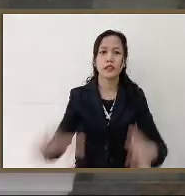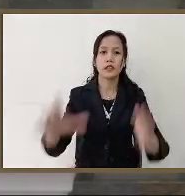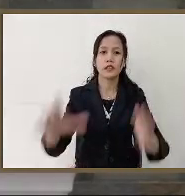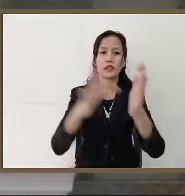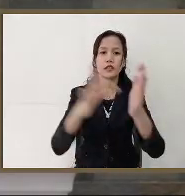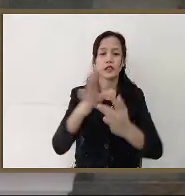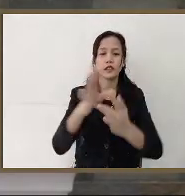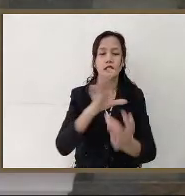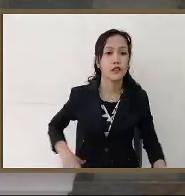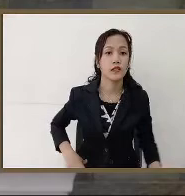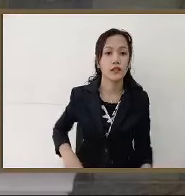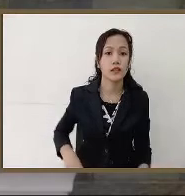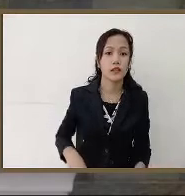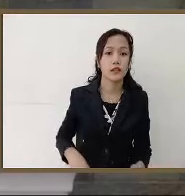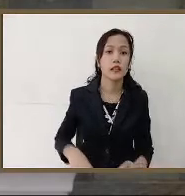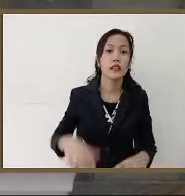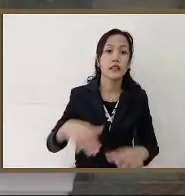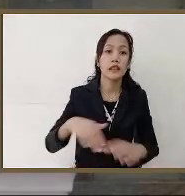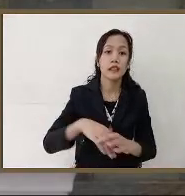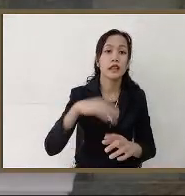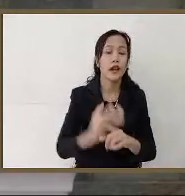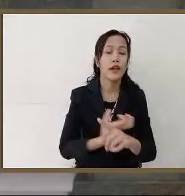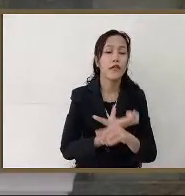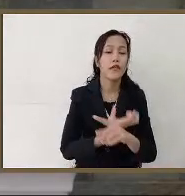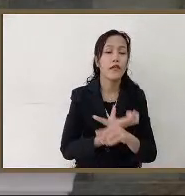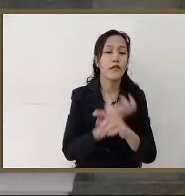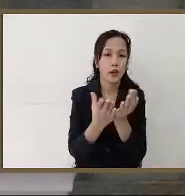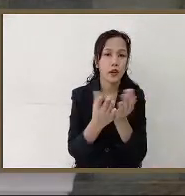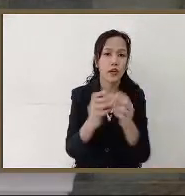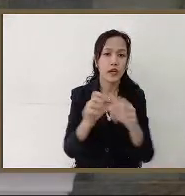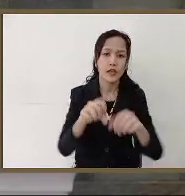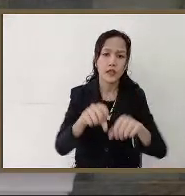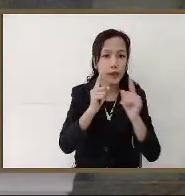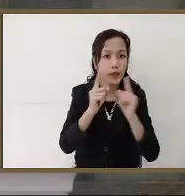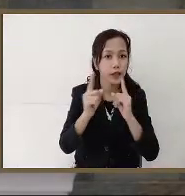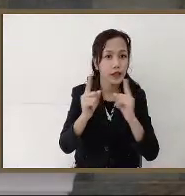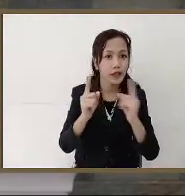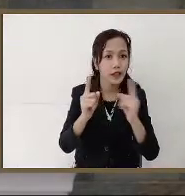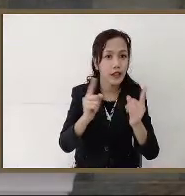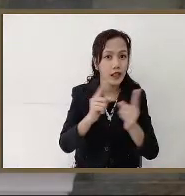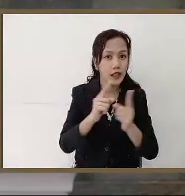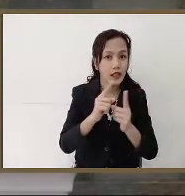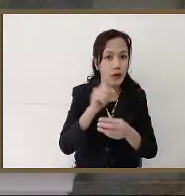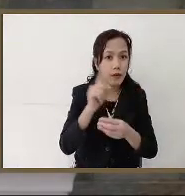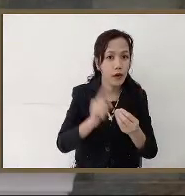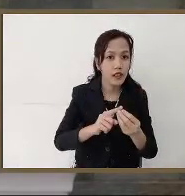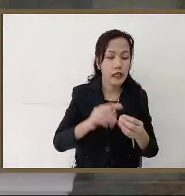in every book. So pinag-usapan po natin yan sa 1 Samuel, kung sa 1 Samuel